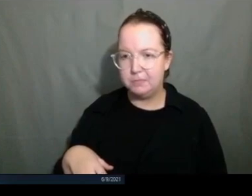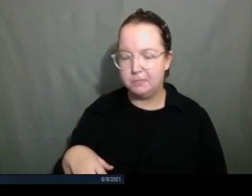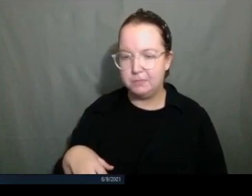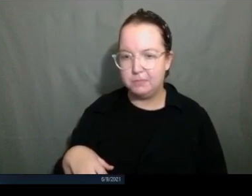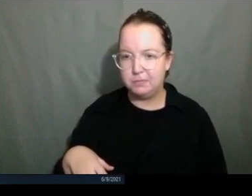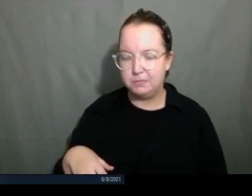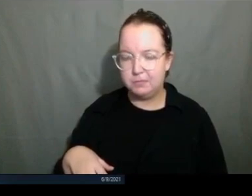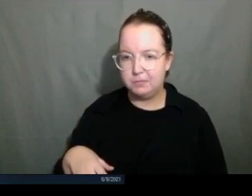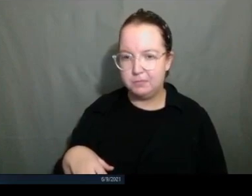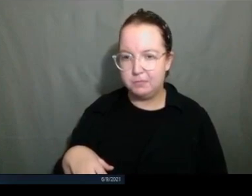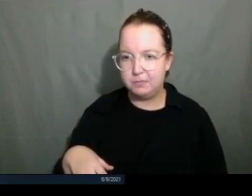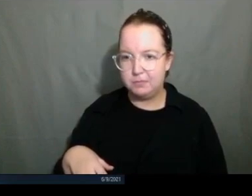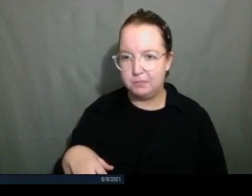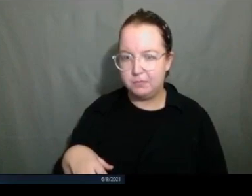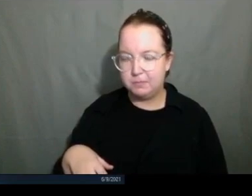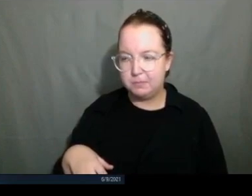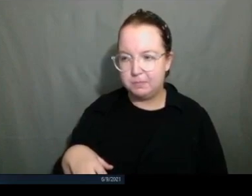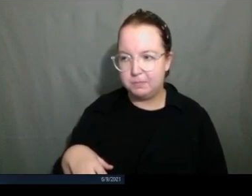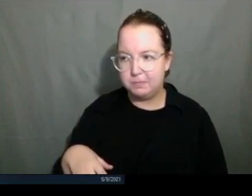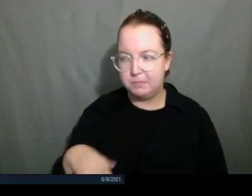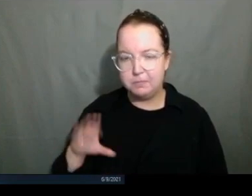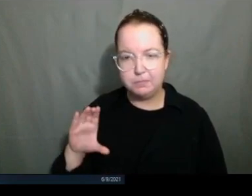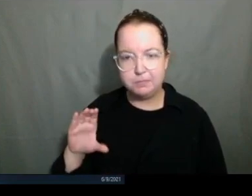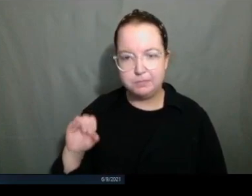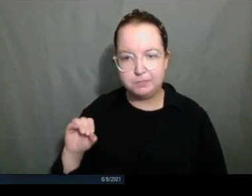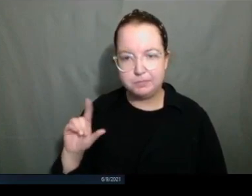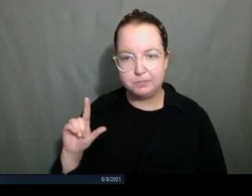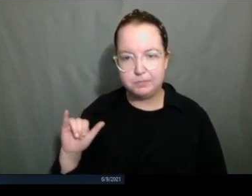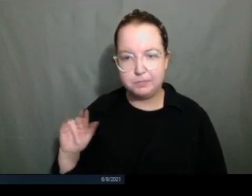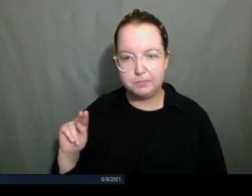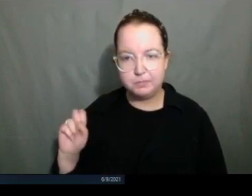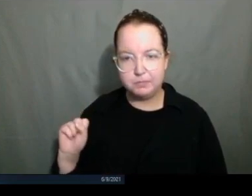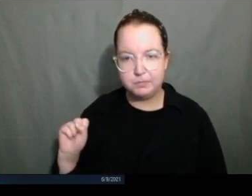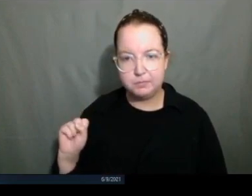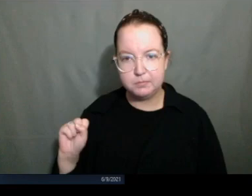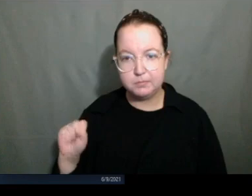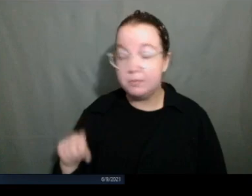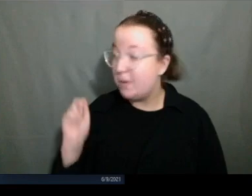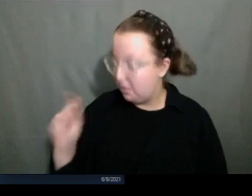After the admin team. Collins. Okay, perfect.